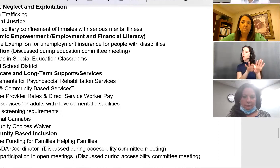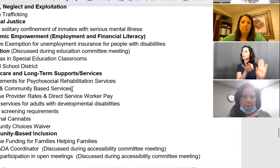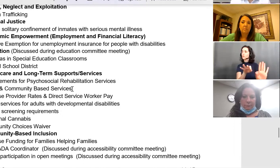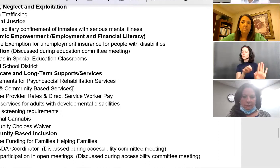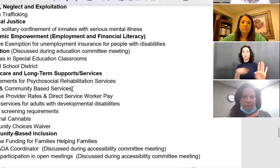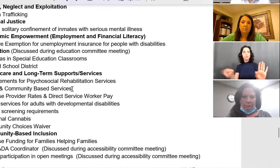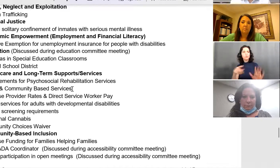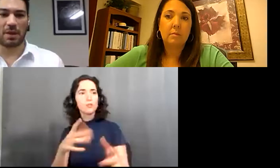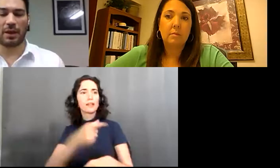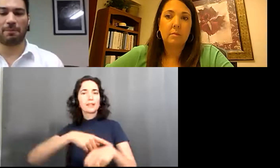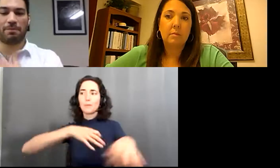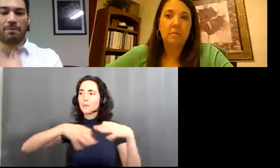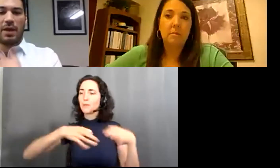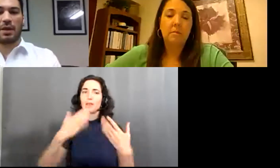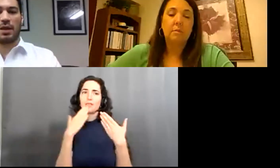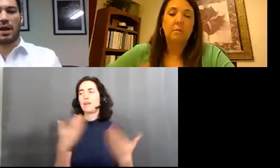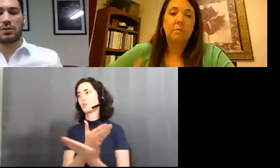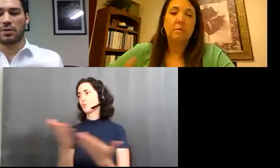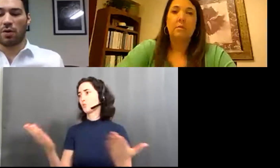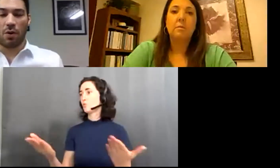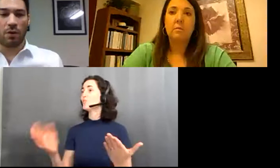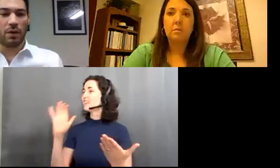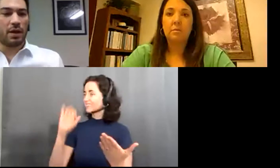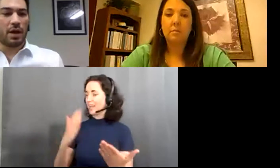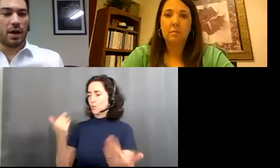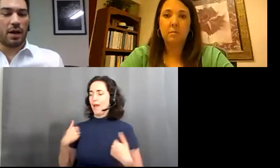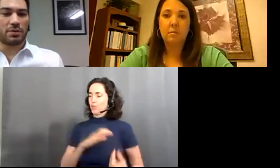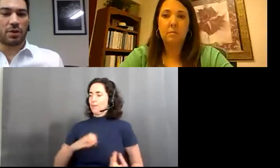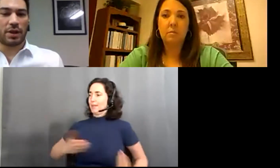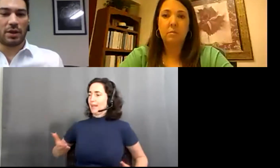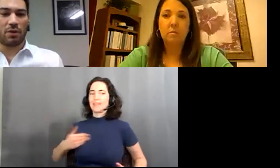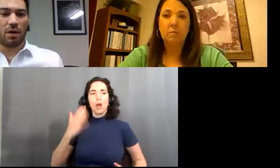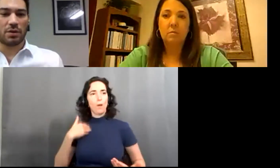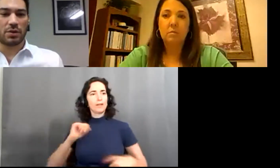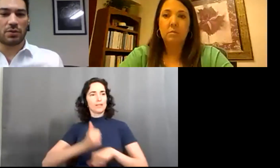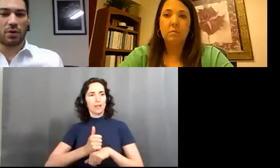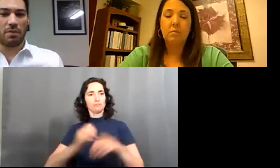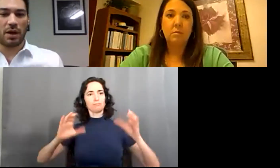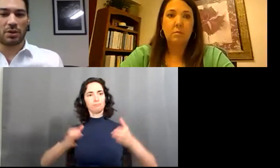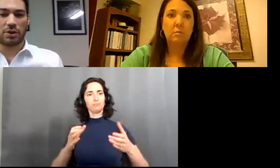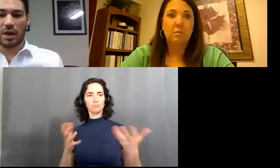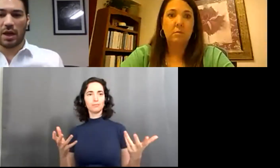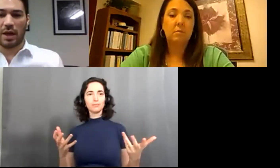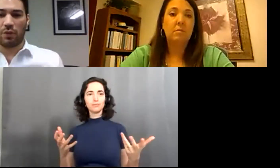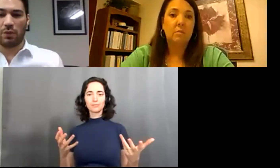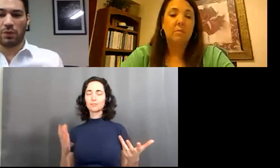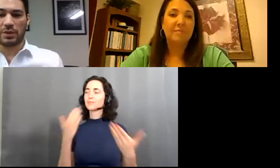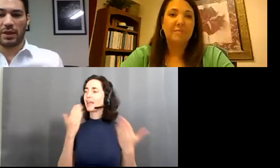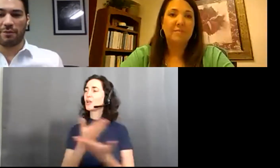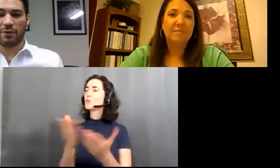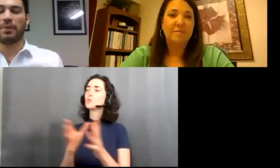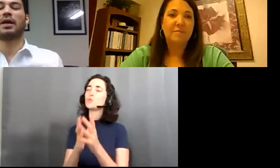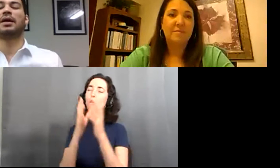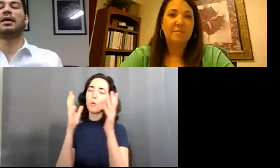and really is the purpose of this committee and the council as a whole. So thank you all so much. And we will